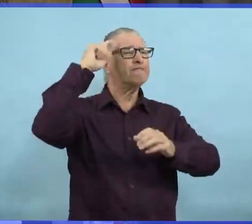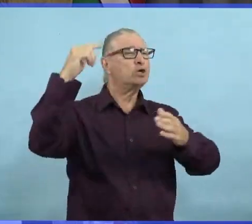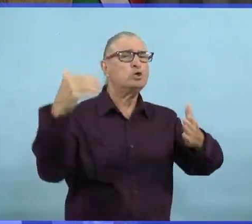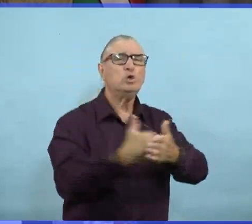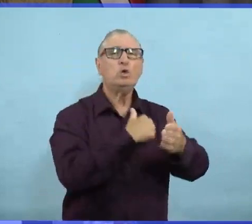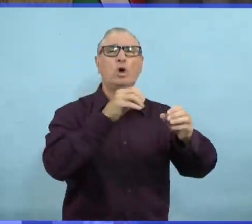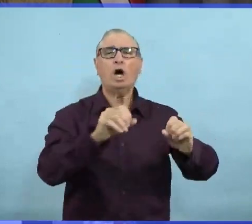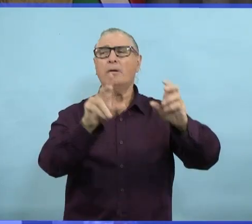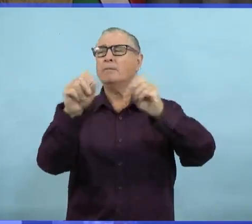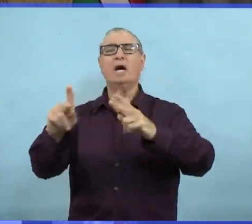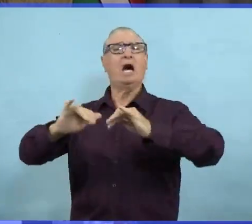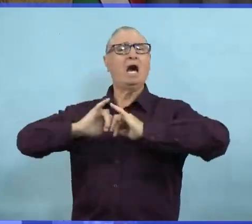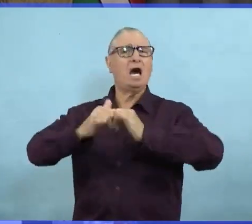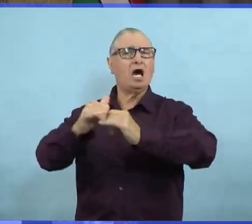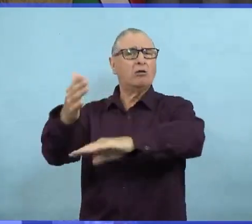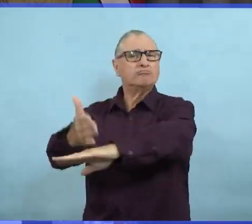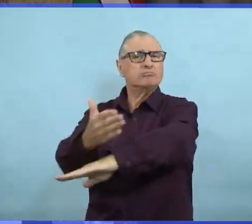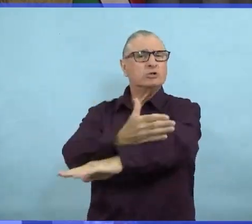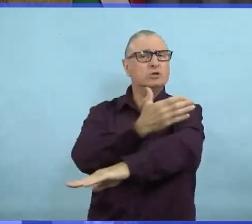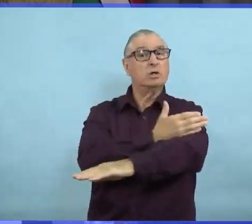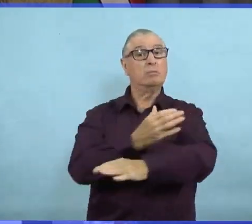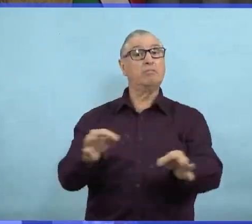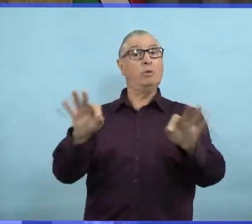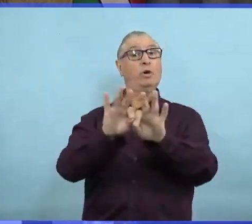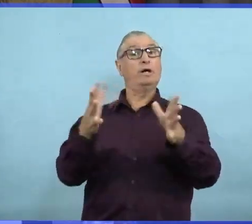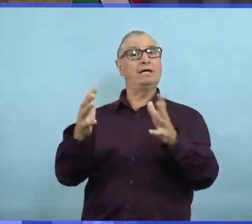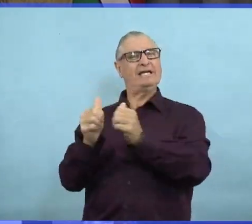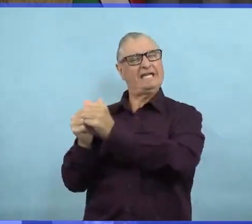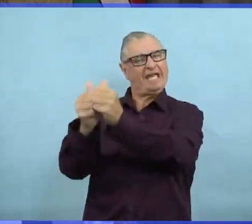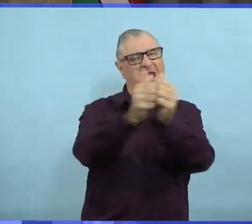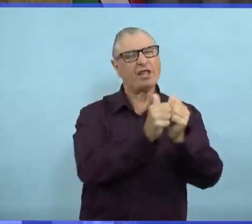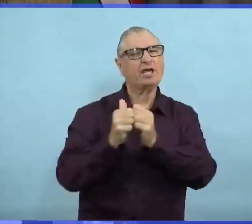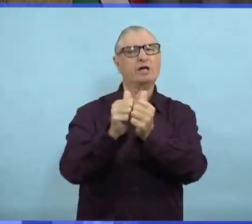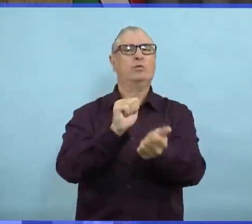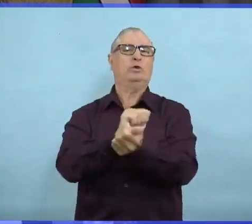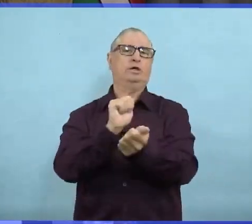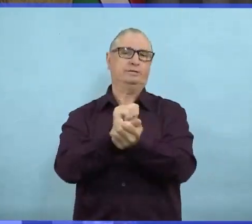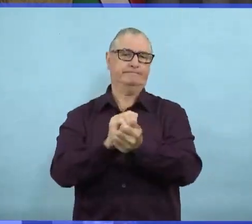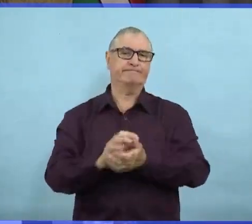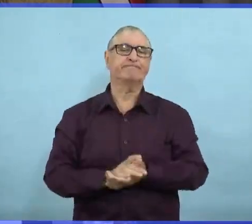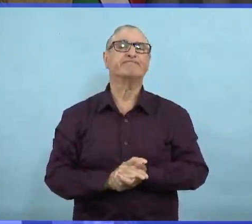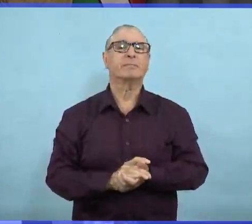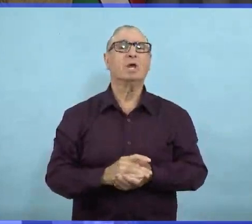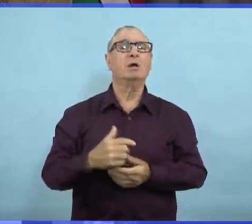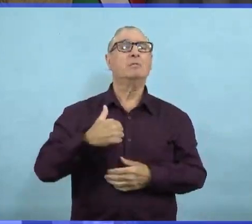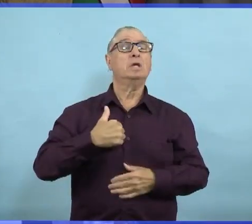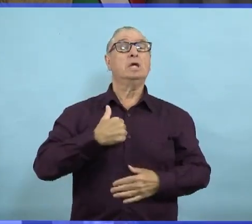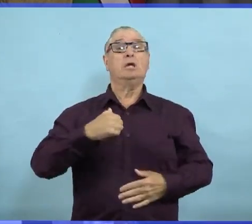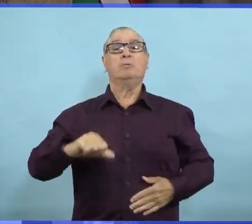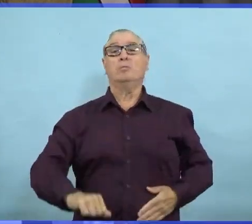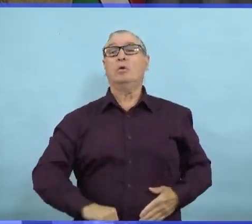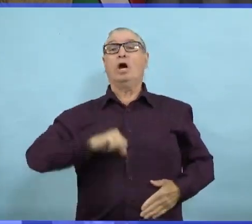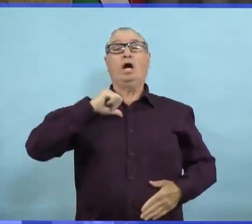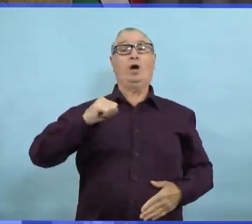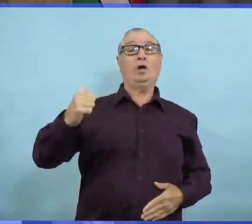I have never been more proud of Canada for being the home of hope to people than I am today.